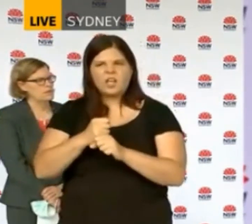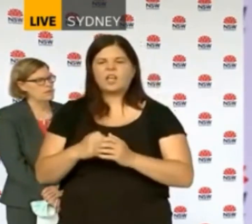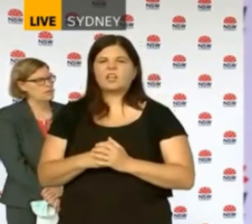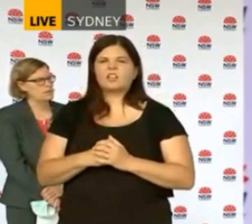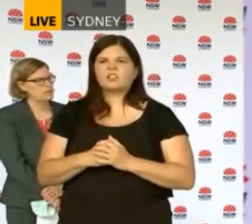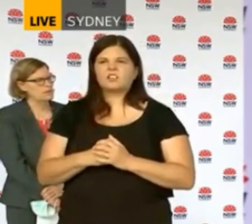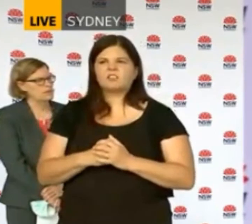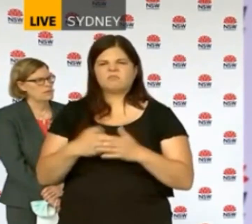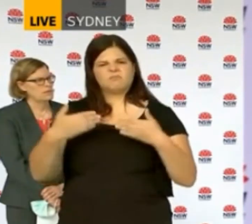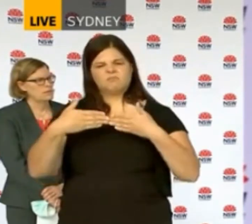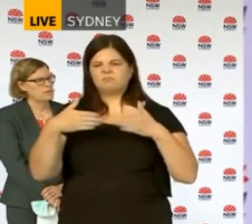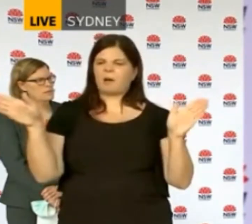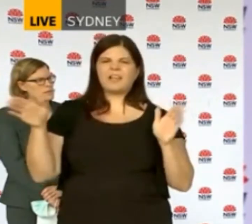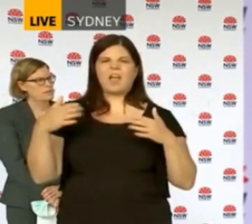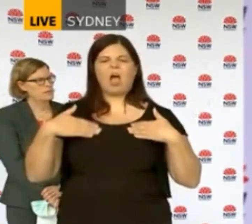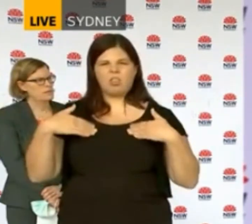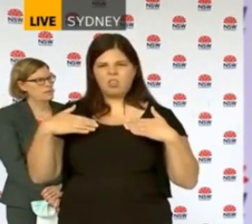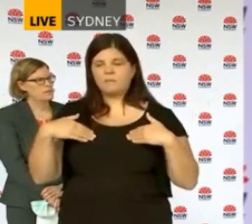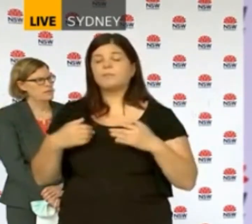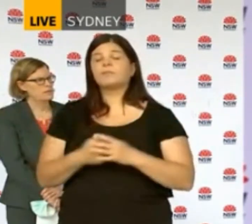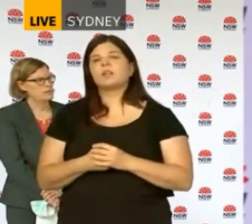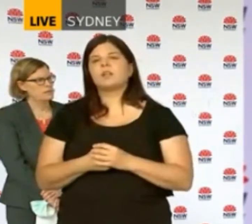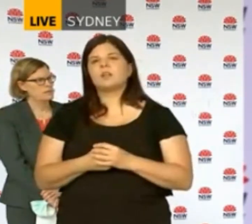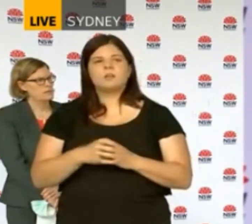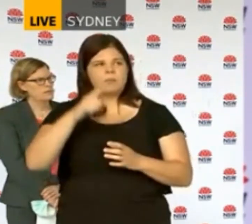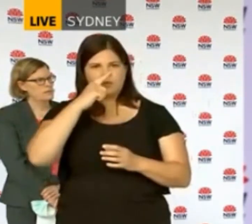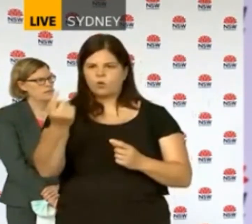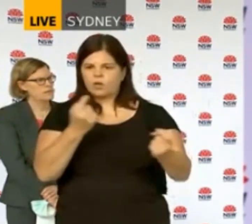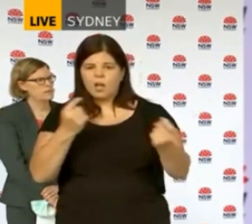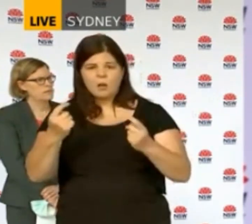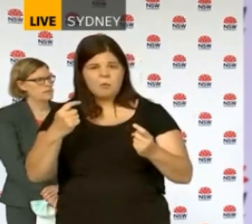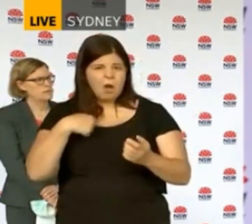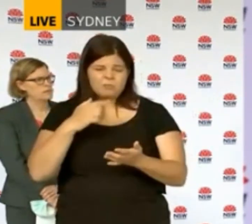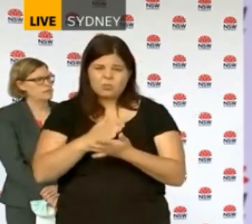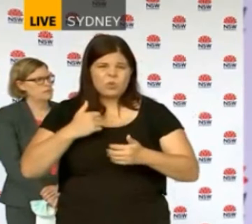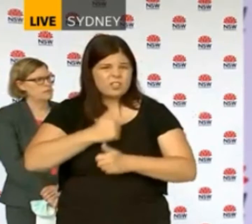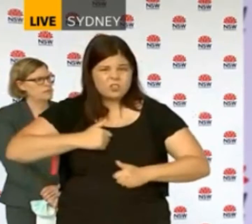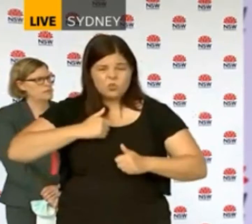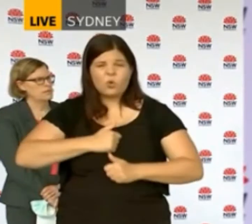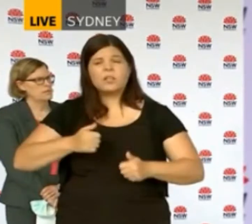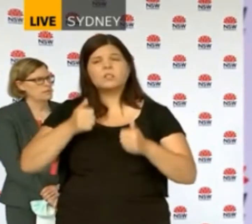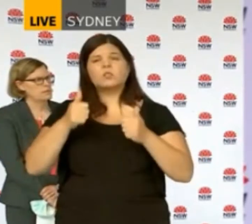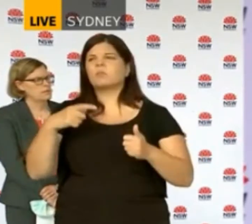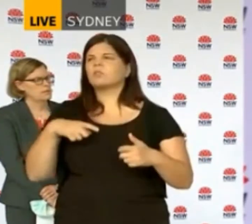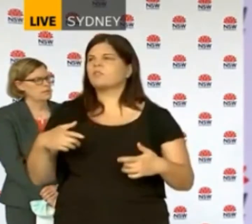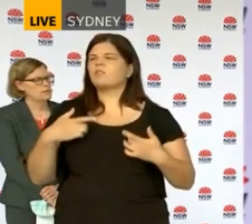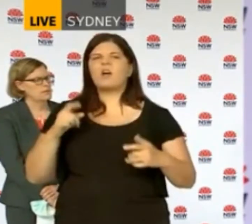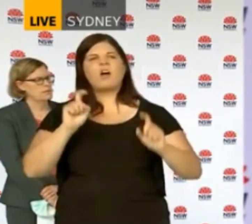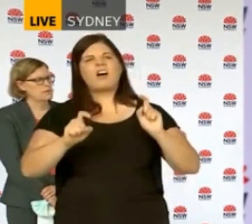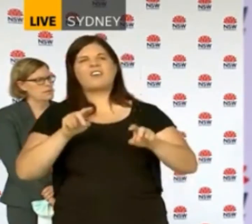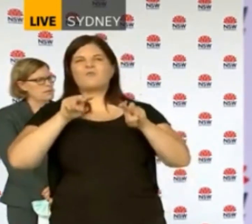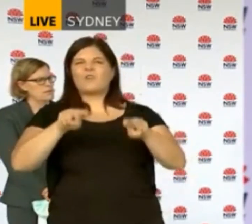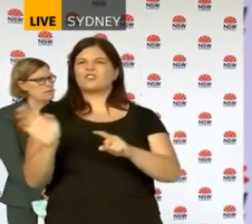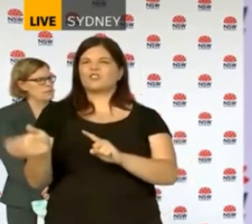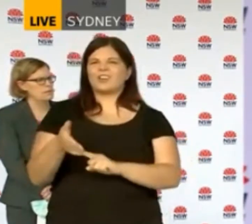Health, and those people who attended it I'm sure are enjoying every minute of it, and it does provide a sense of normalcy. And as I've